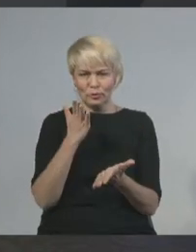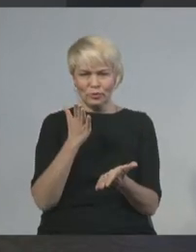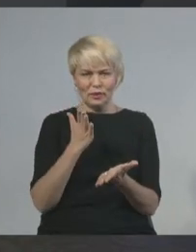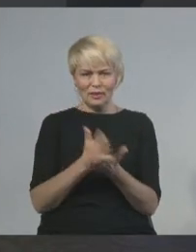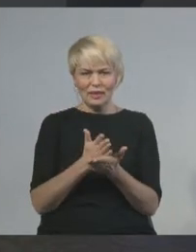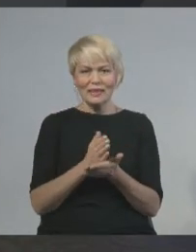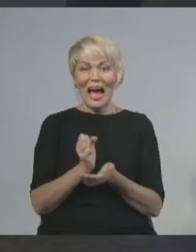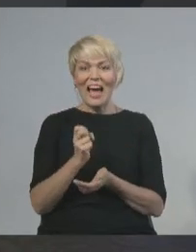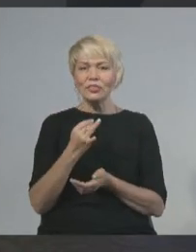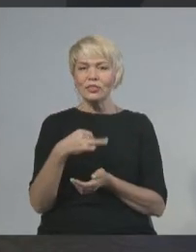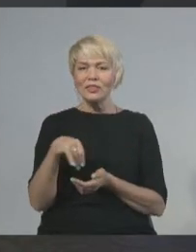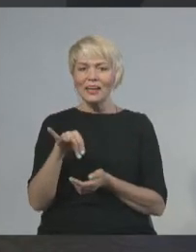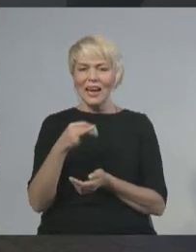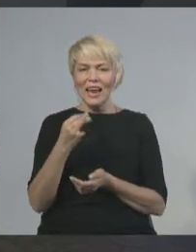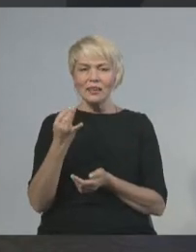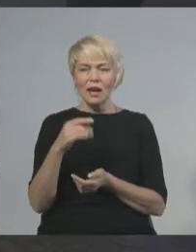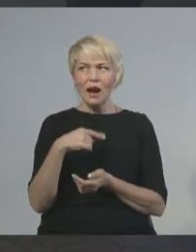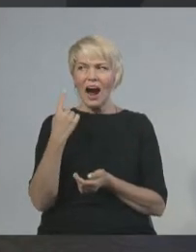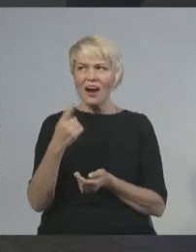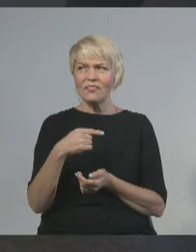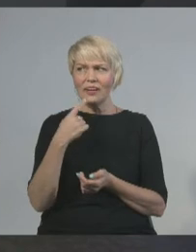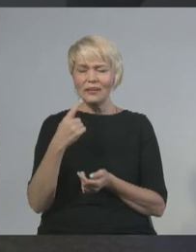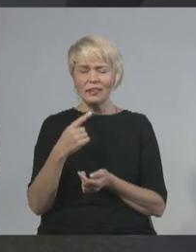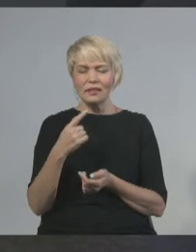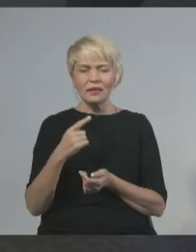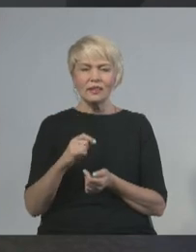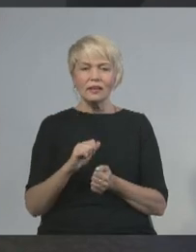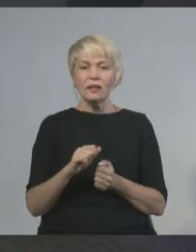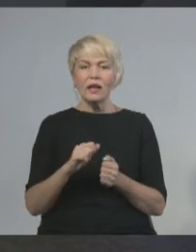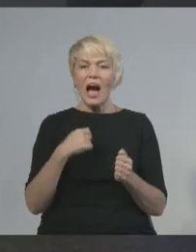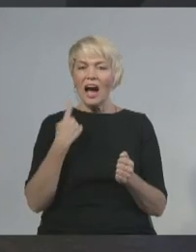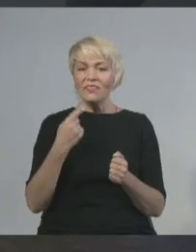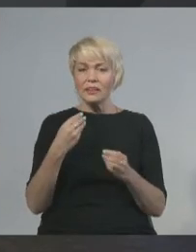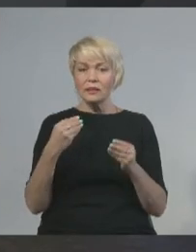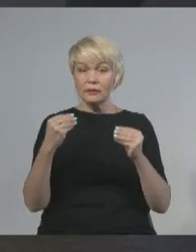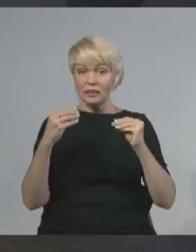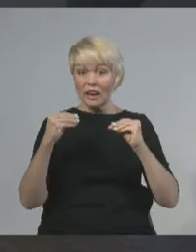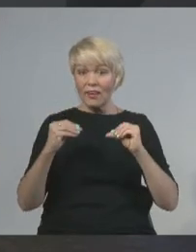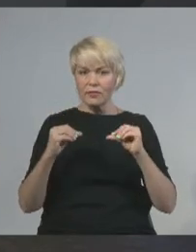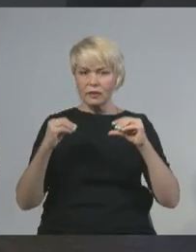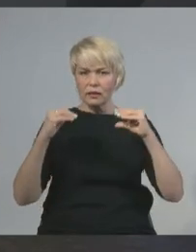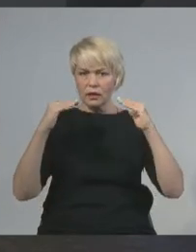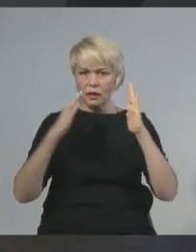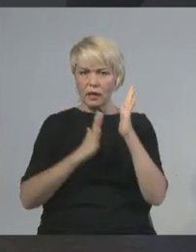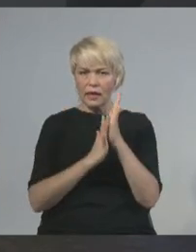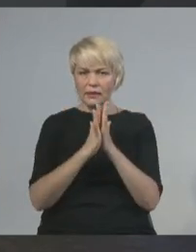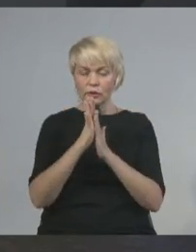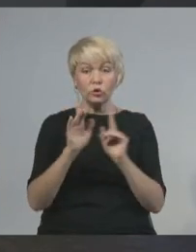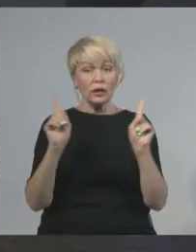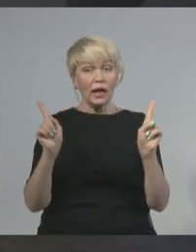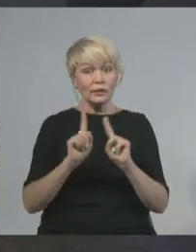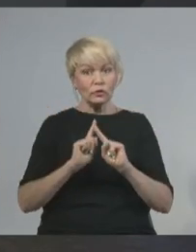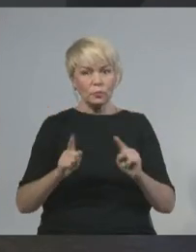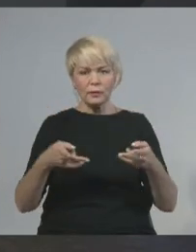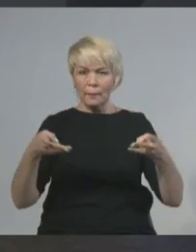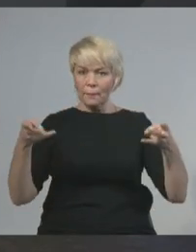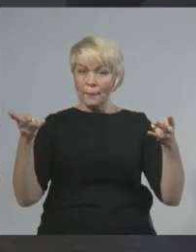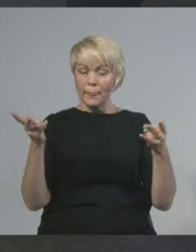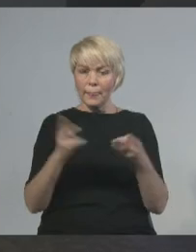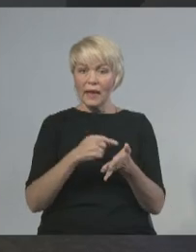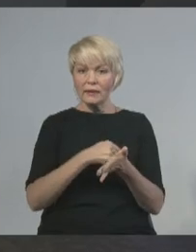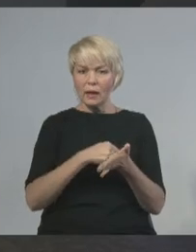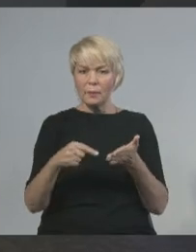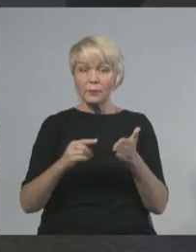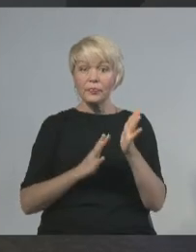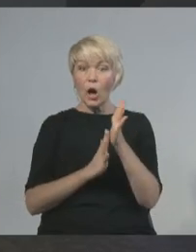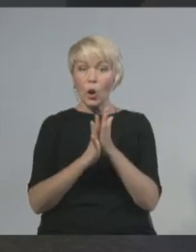valuable part that a media might have you said that traffic is increasing but